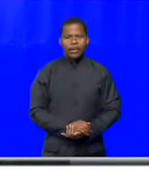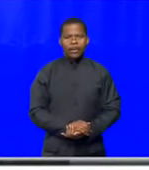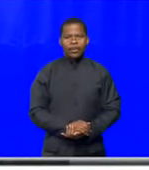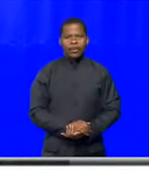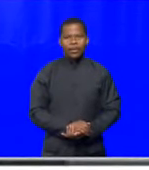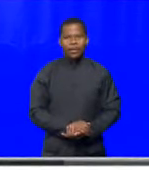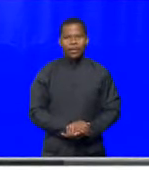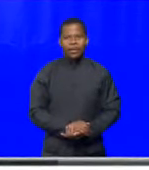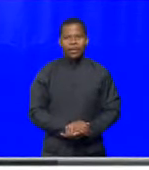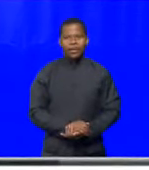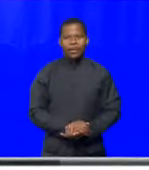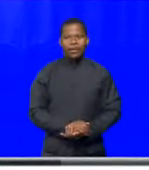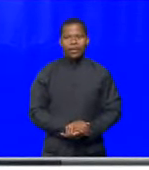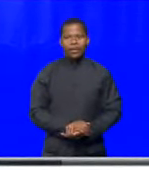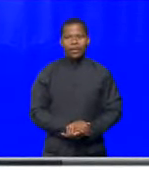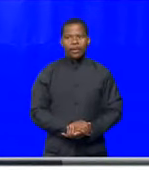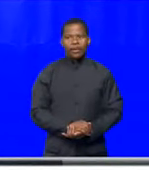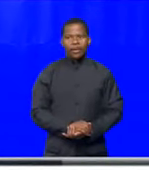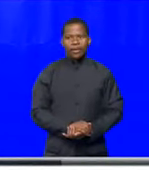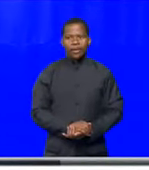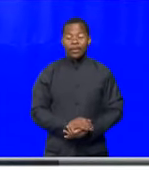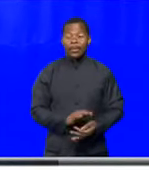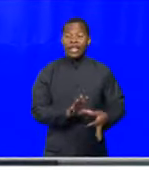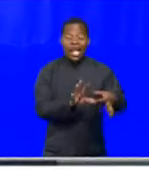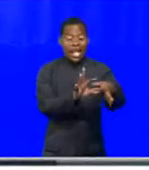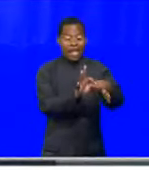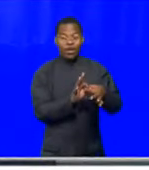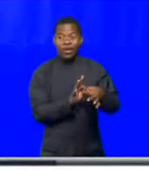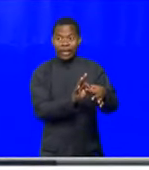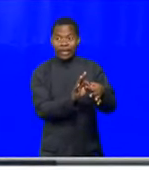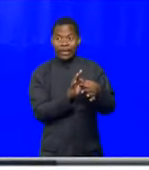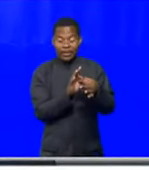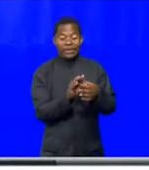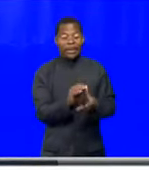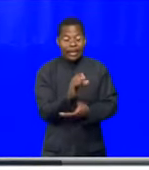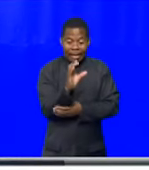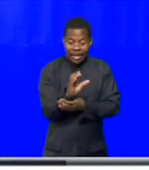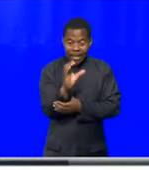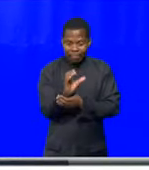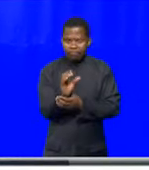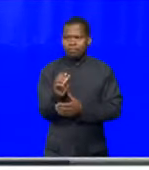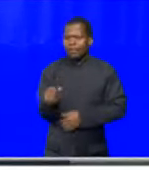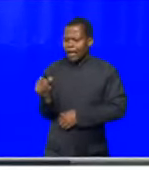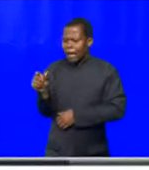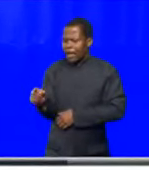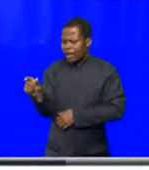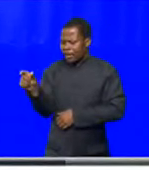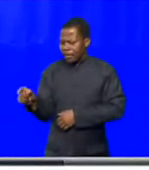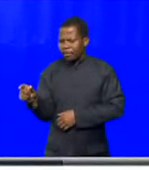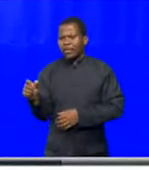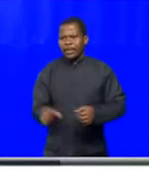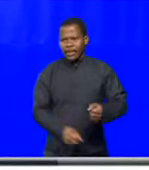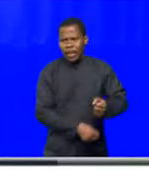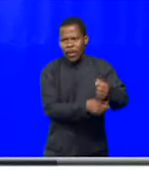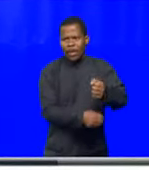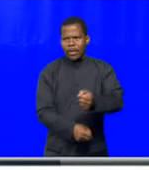to our community. The organization has called upon everyone who may wish to assist to come